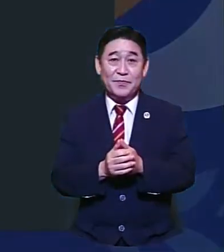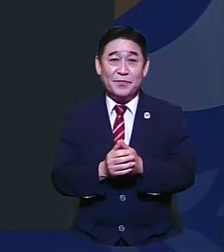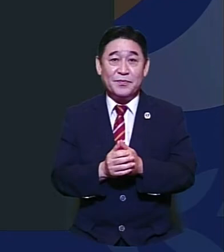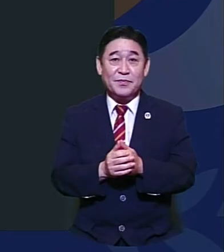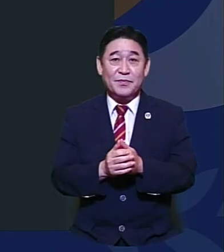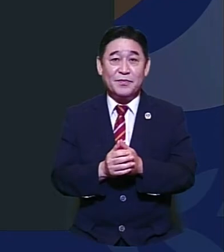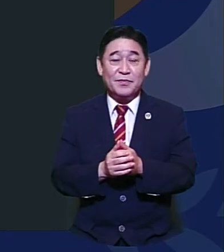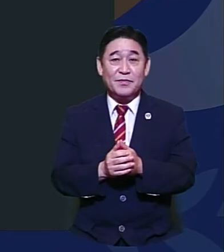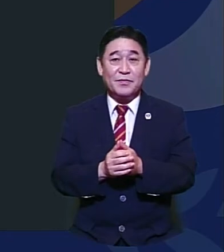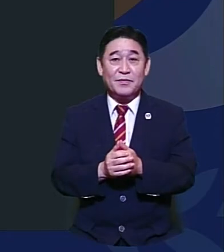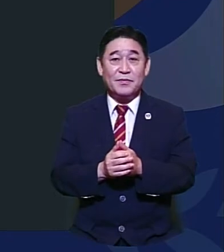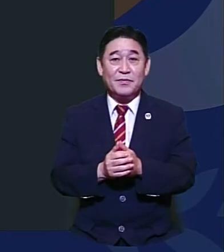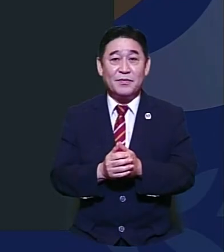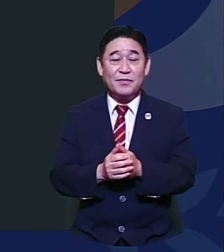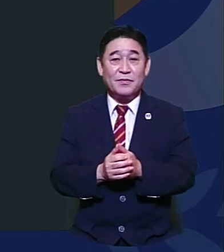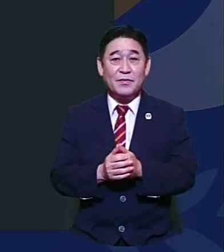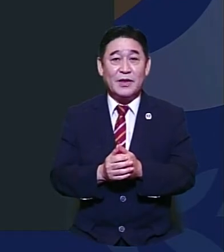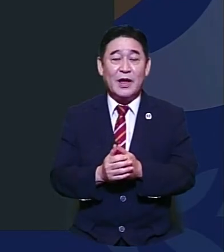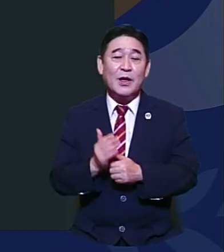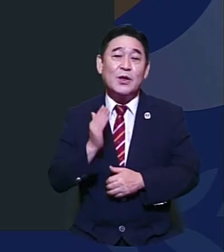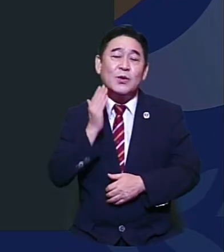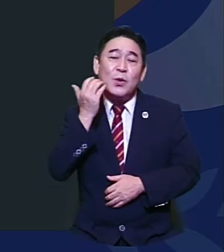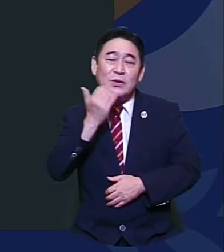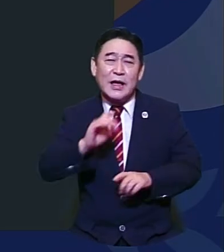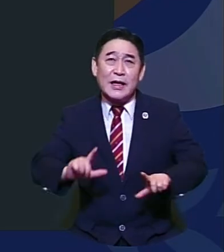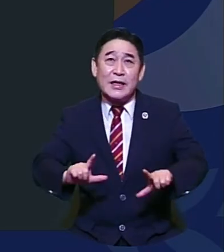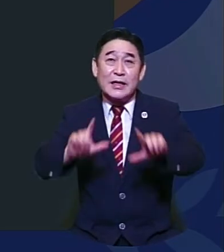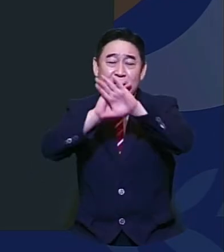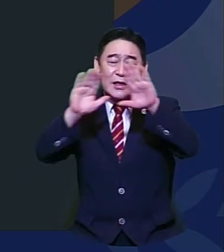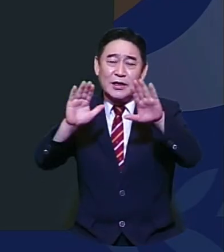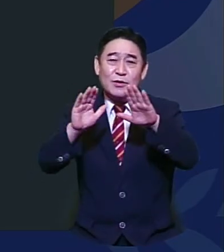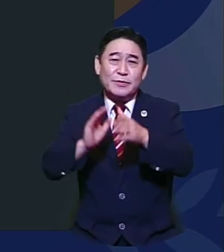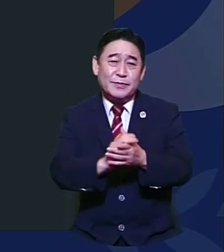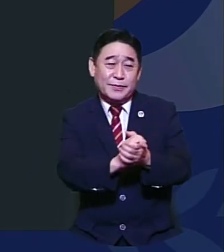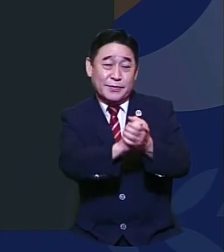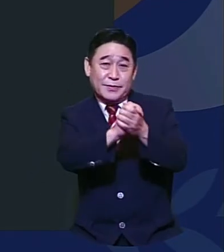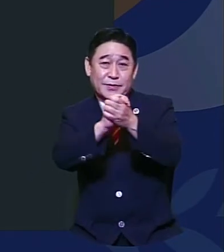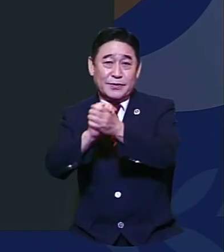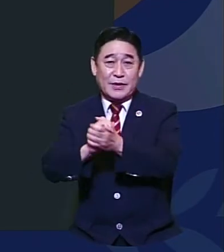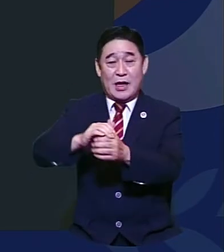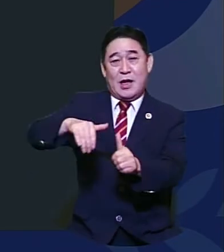the green, climate-friendly,